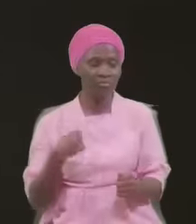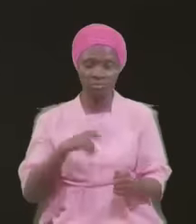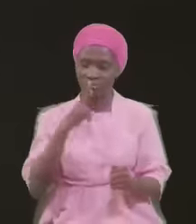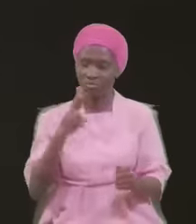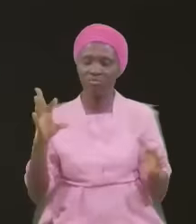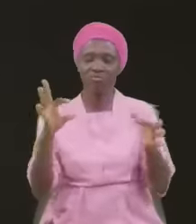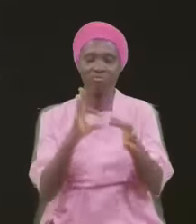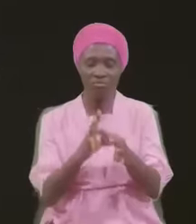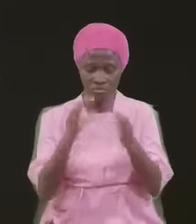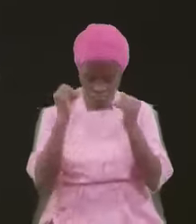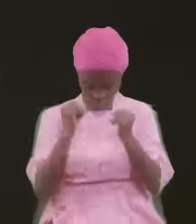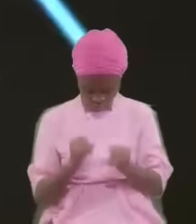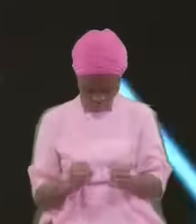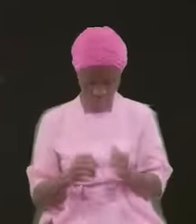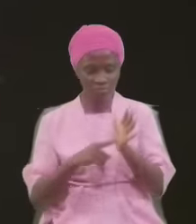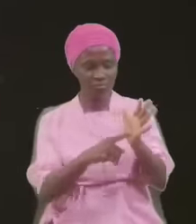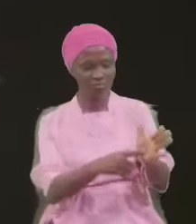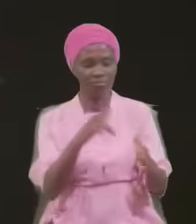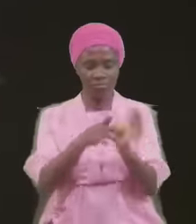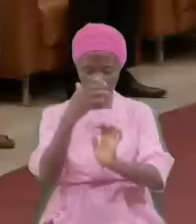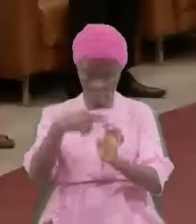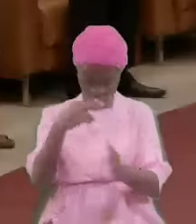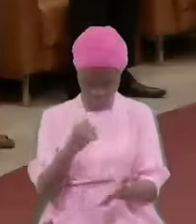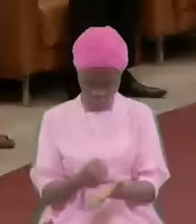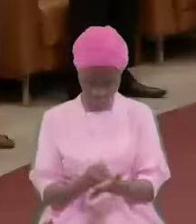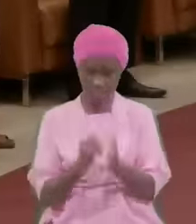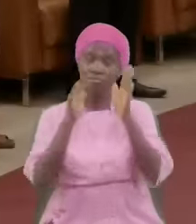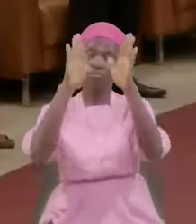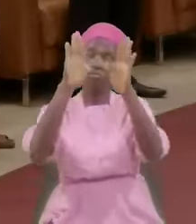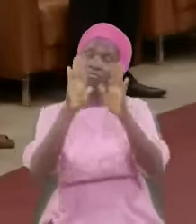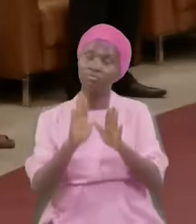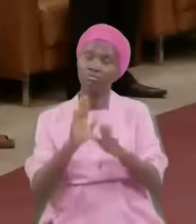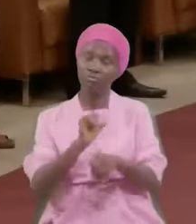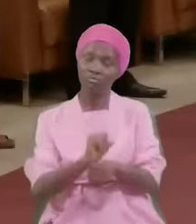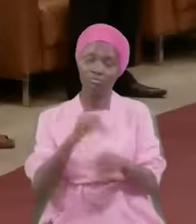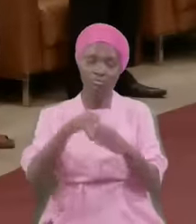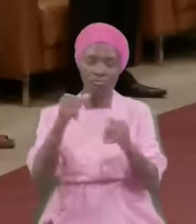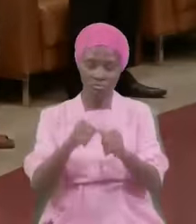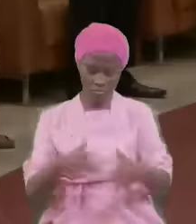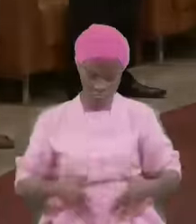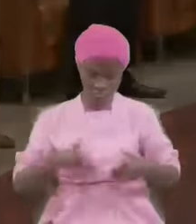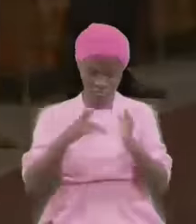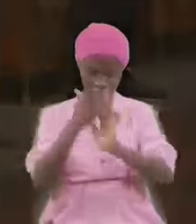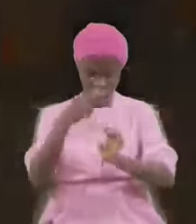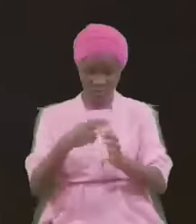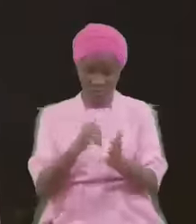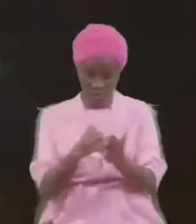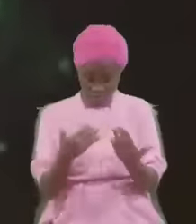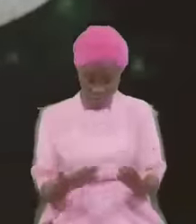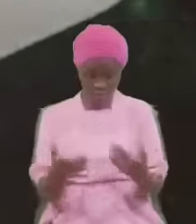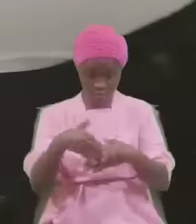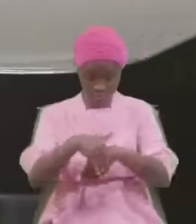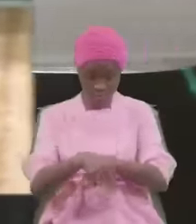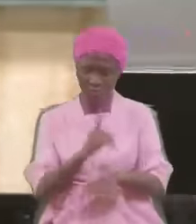connected, power, manifestation, miracles in every life, that tonight